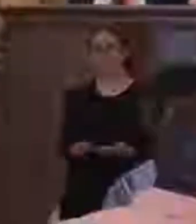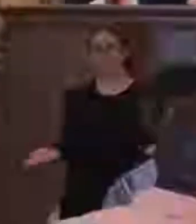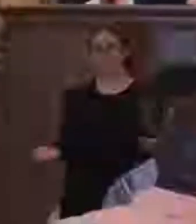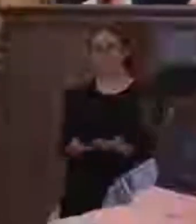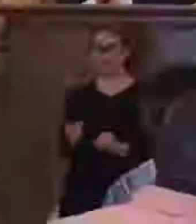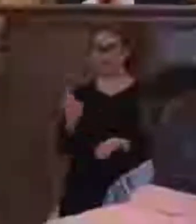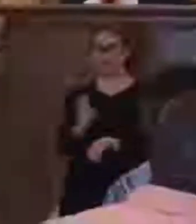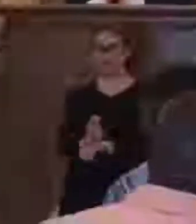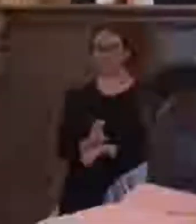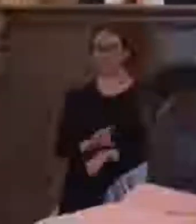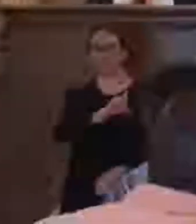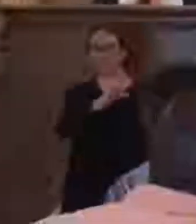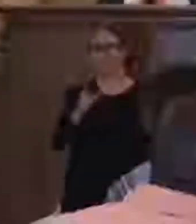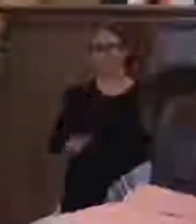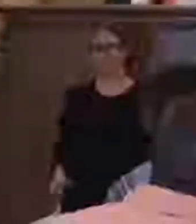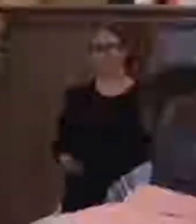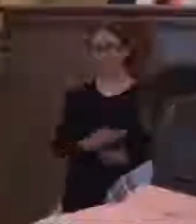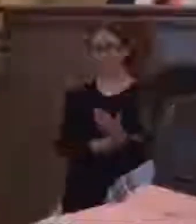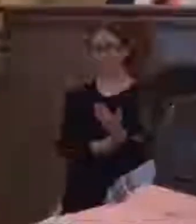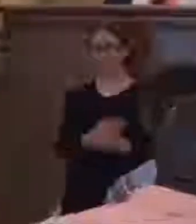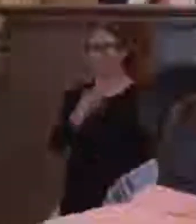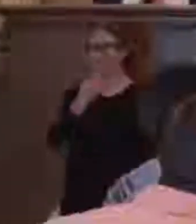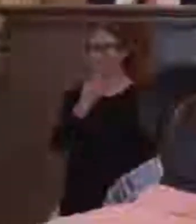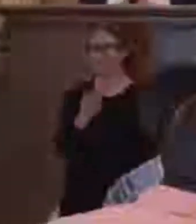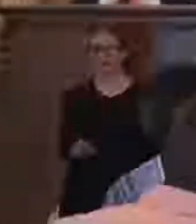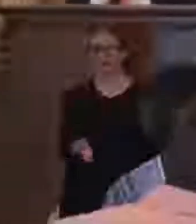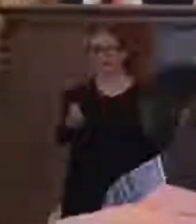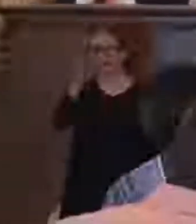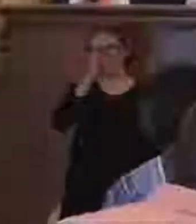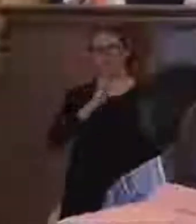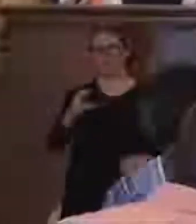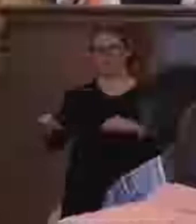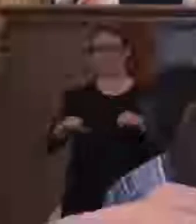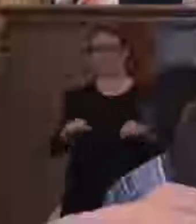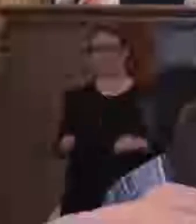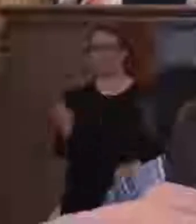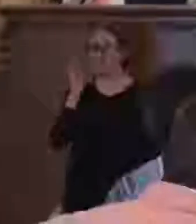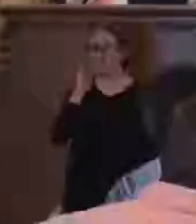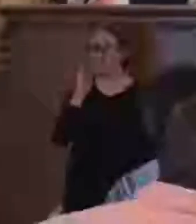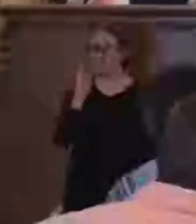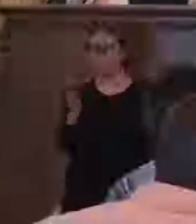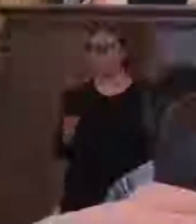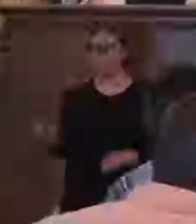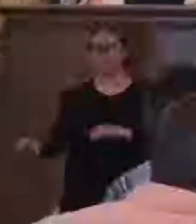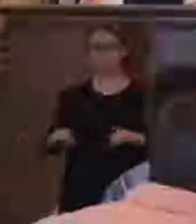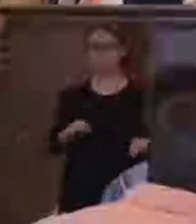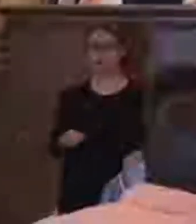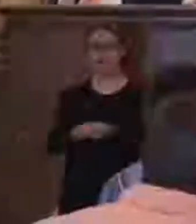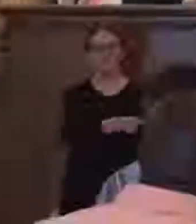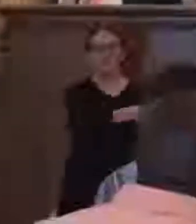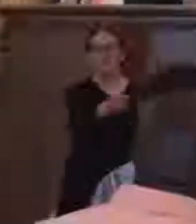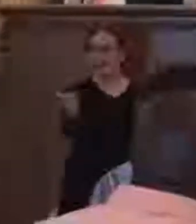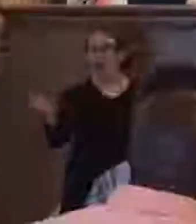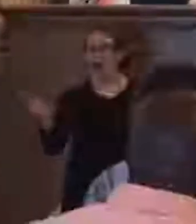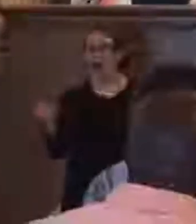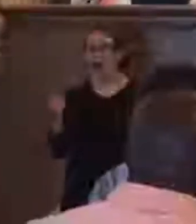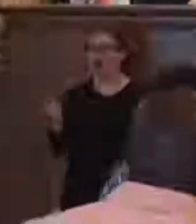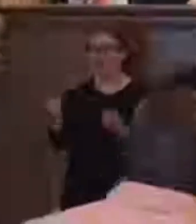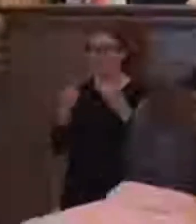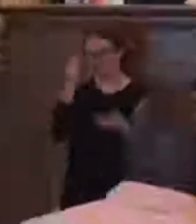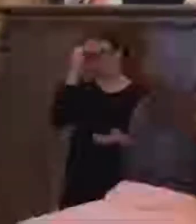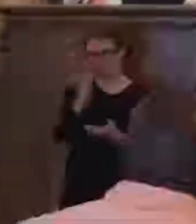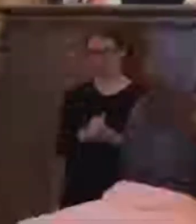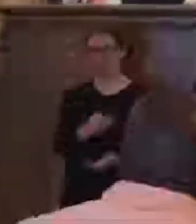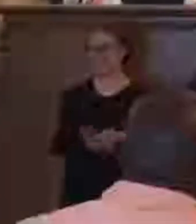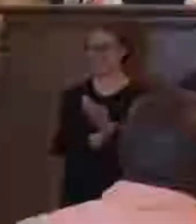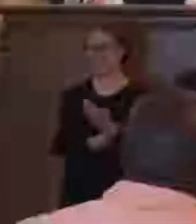Lord this morning. And I'm just so thankful for what God is doing, what he's going to do. And I don't know about you, but I can't believe it this